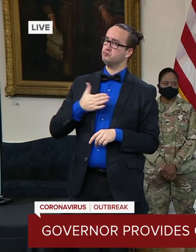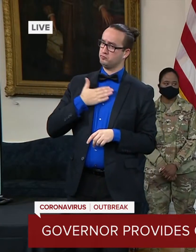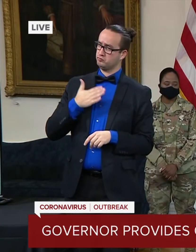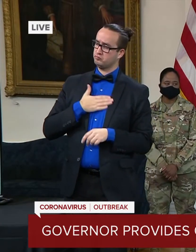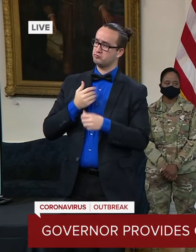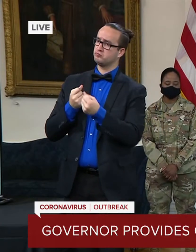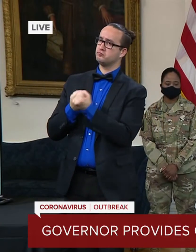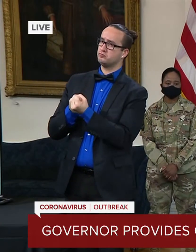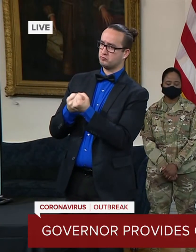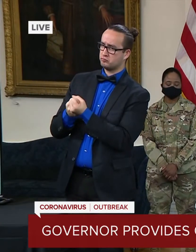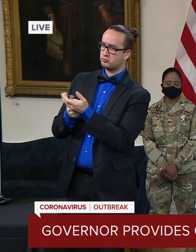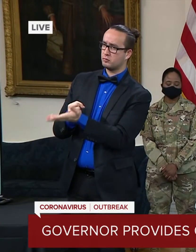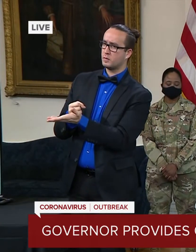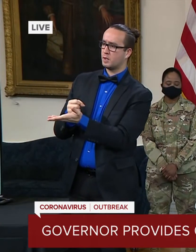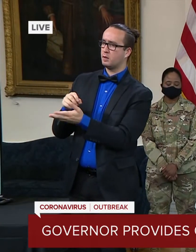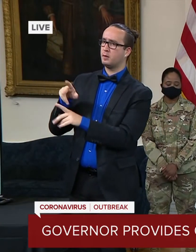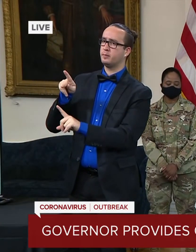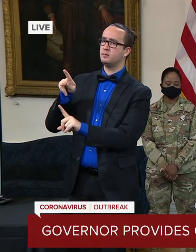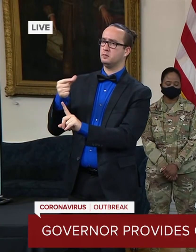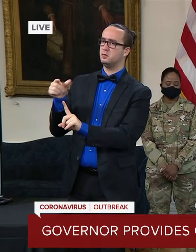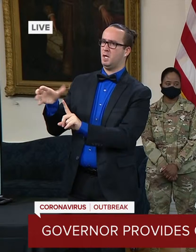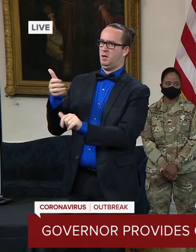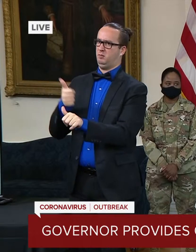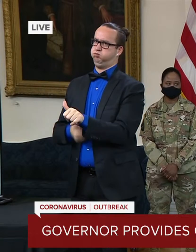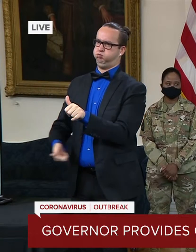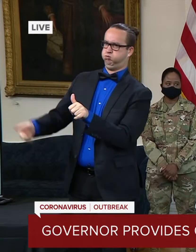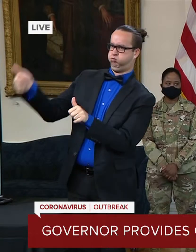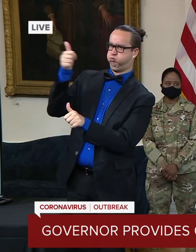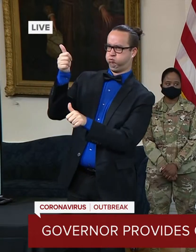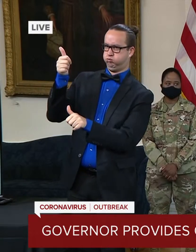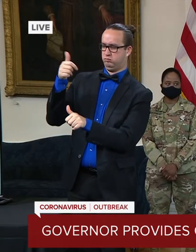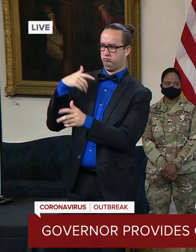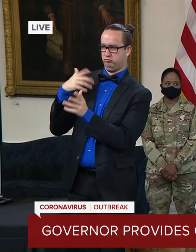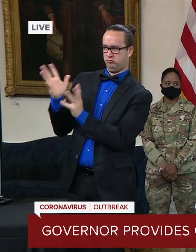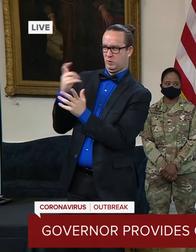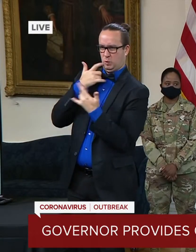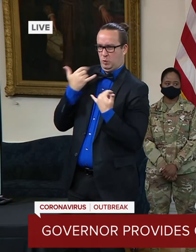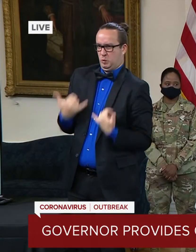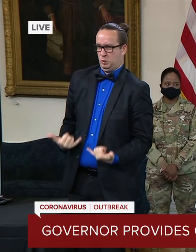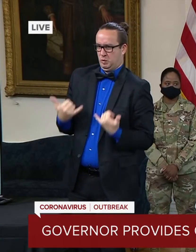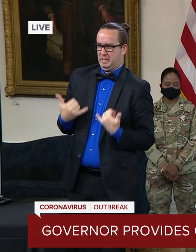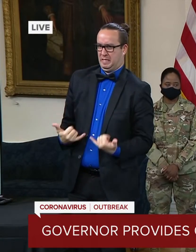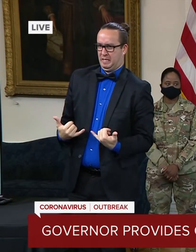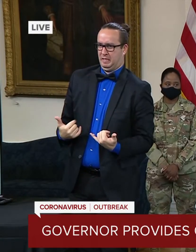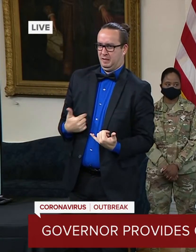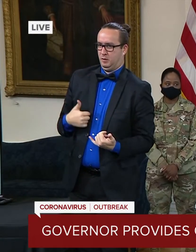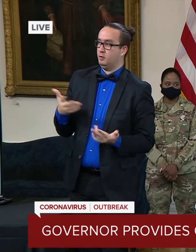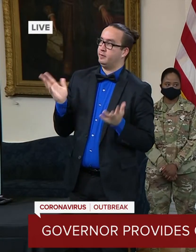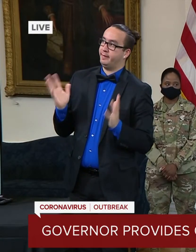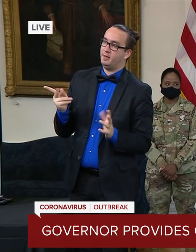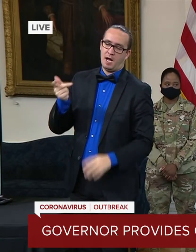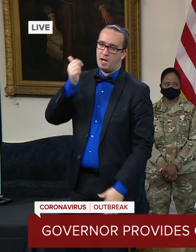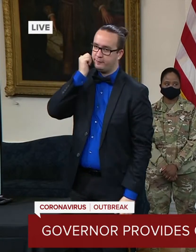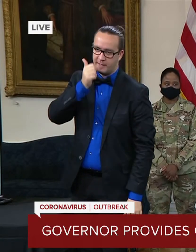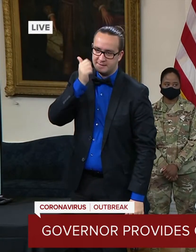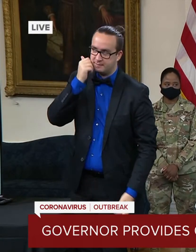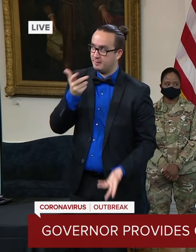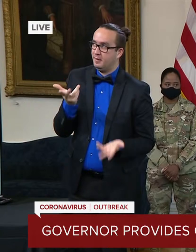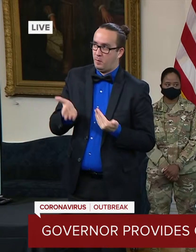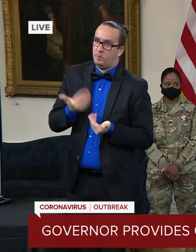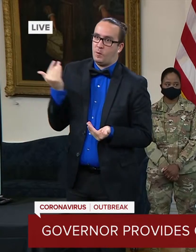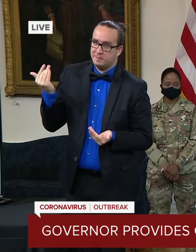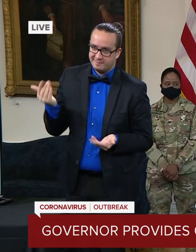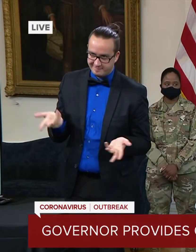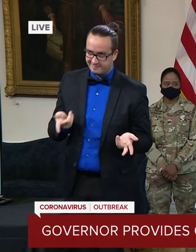had multiple discussions with her today. We talk just about every single day. The general just mentioned, I think, about the